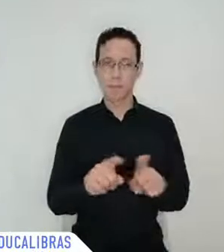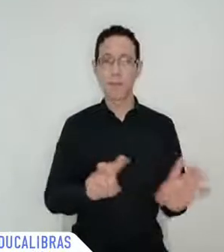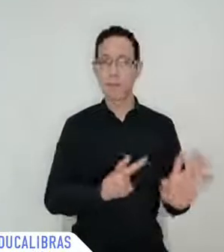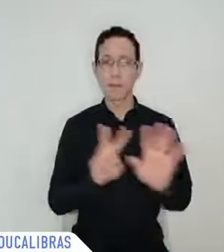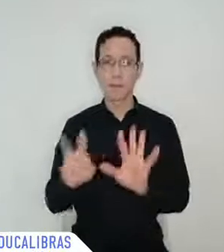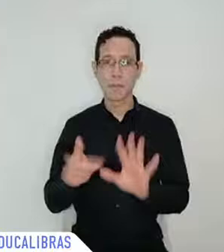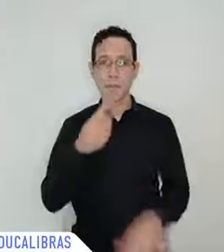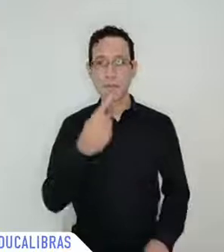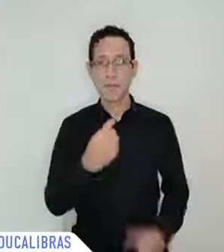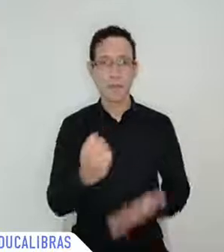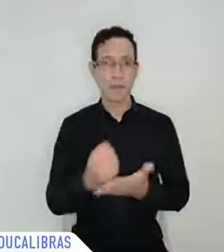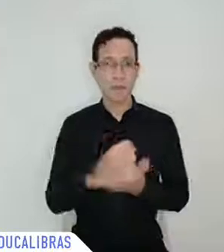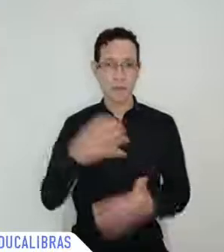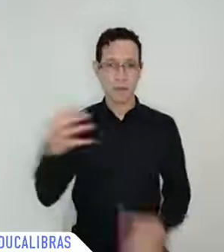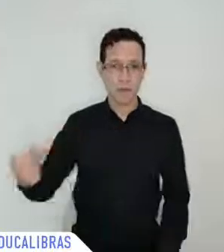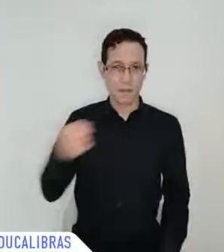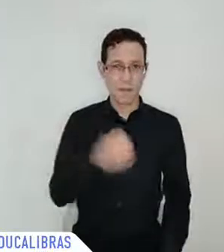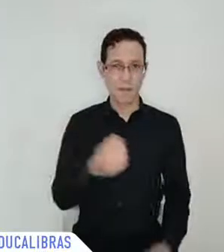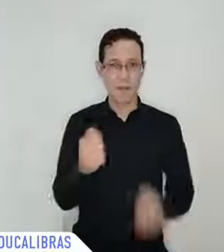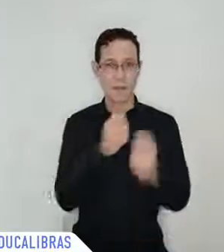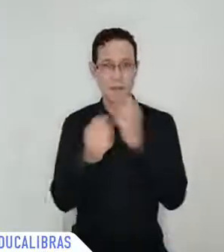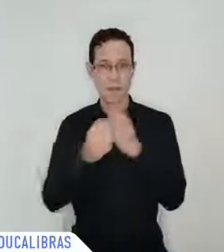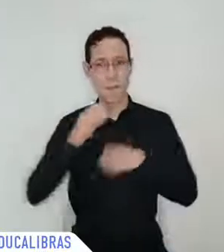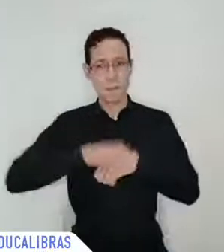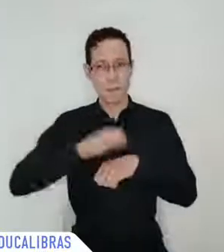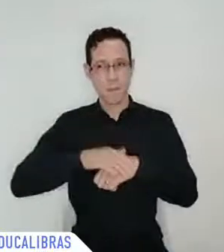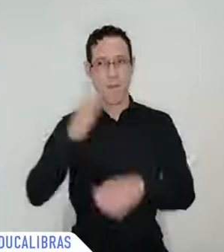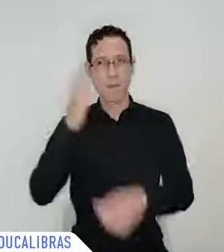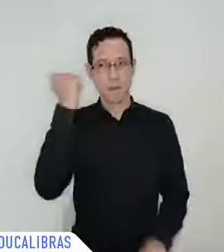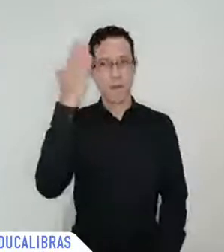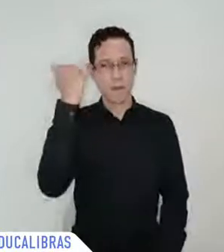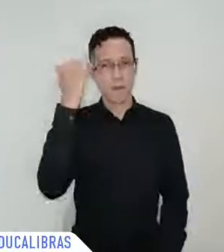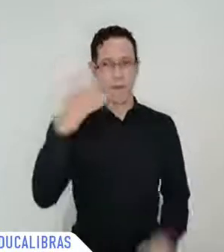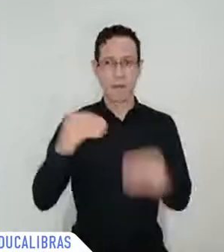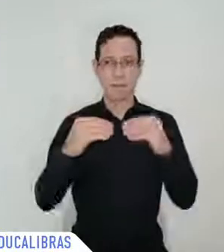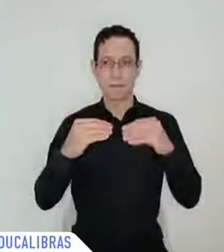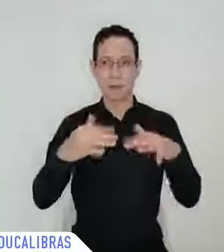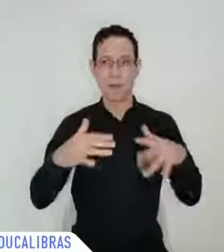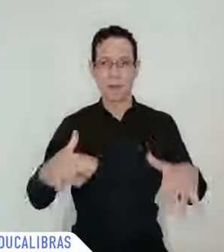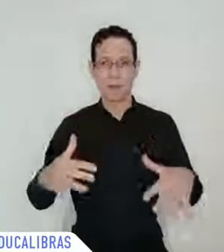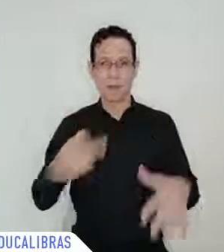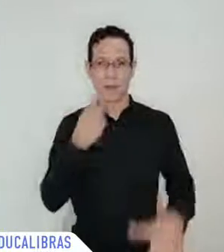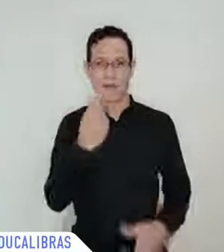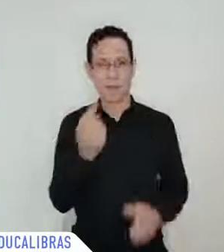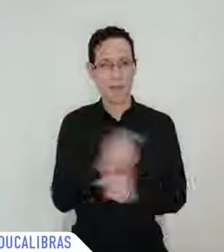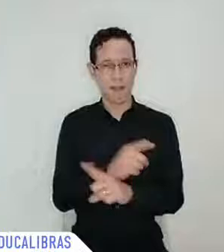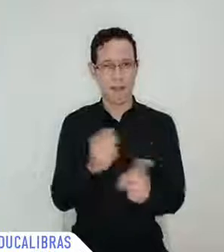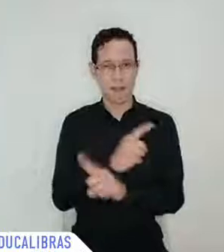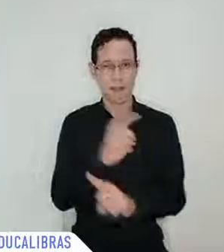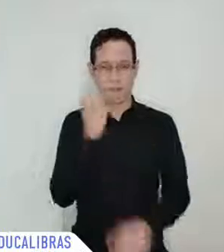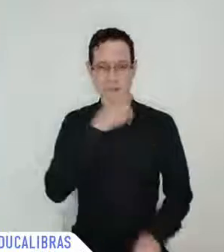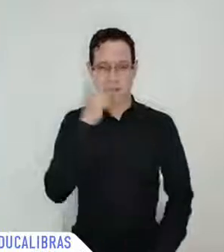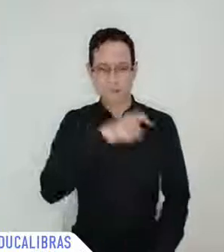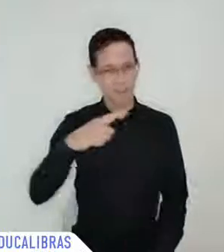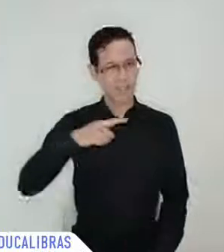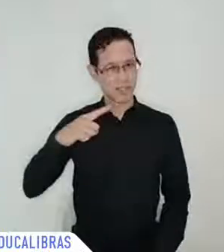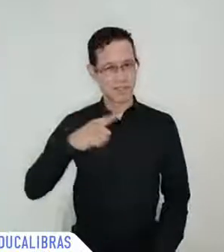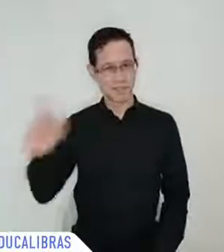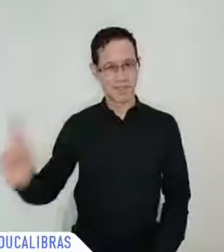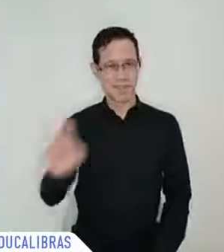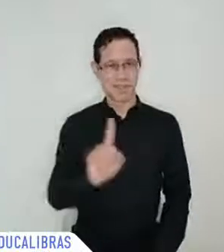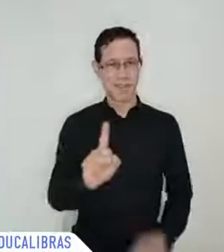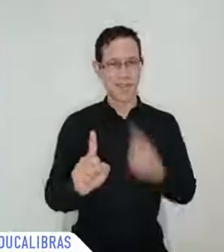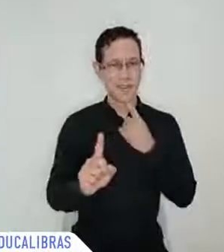the CPI for the COVID, and announced the hiring of a writer that